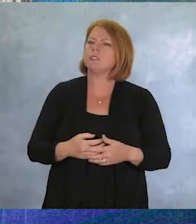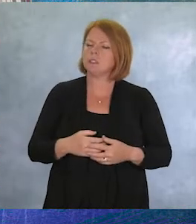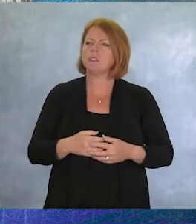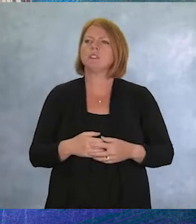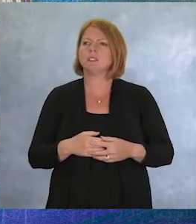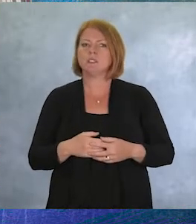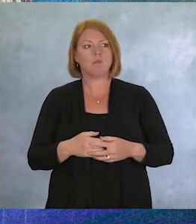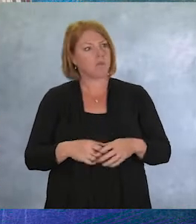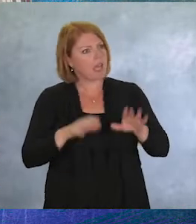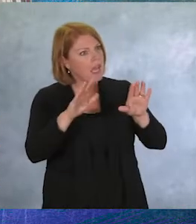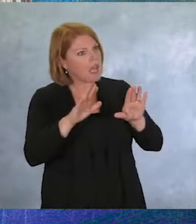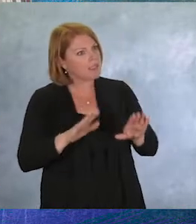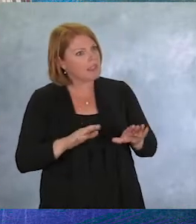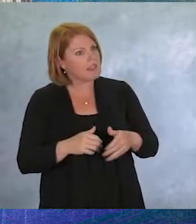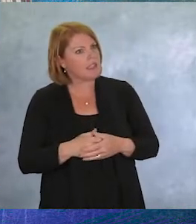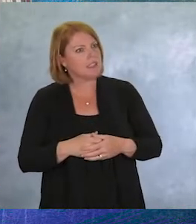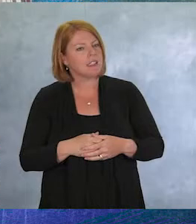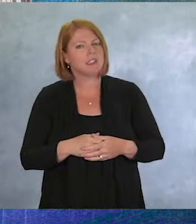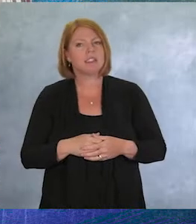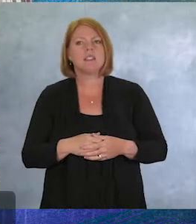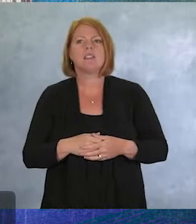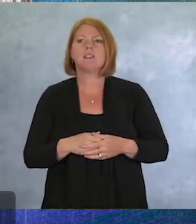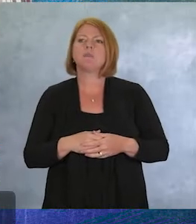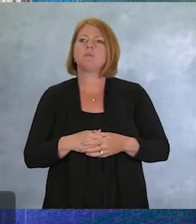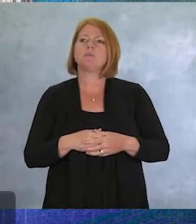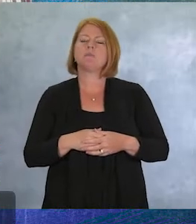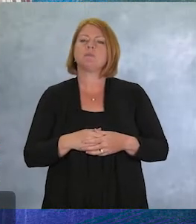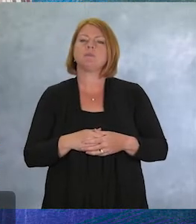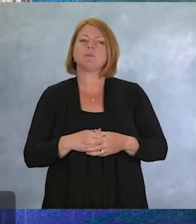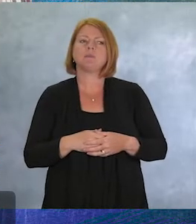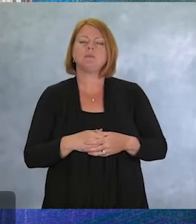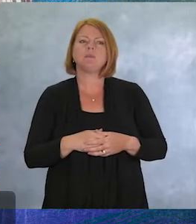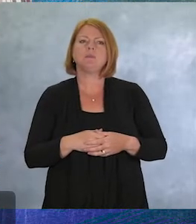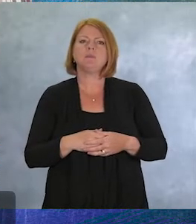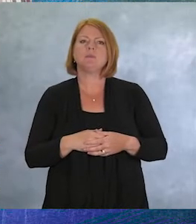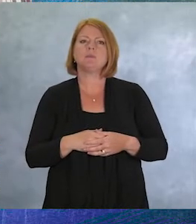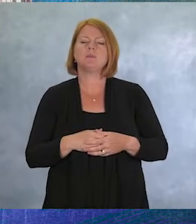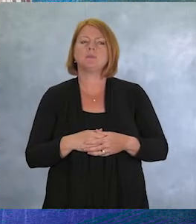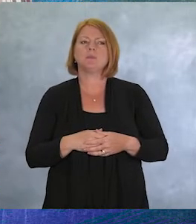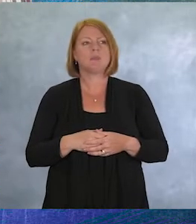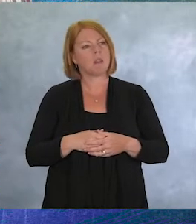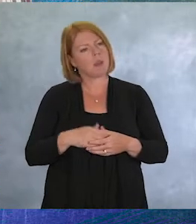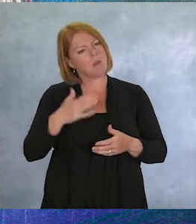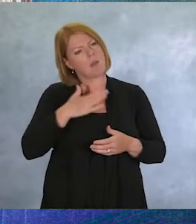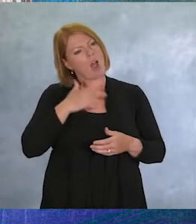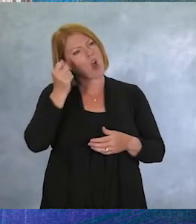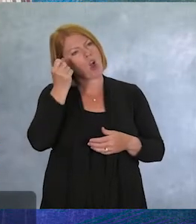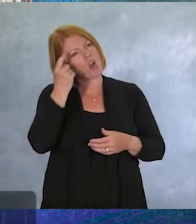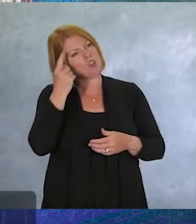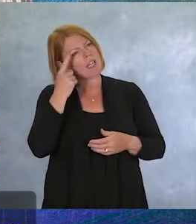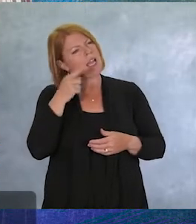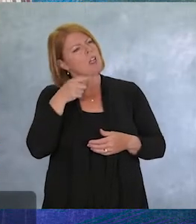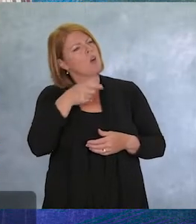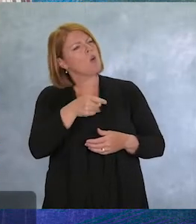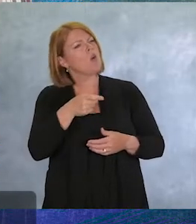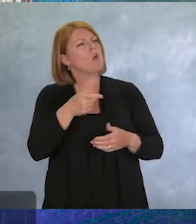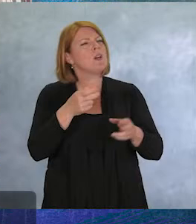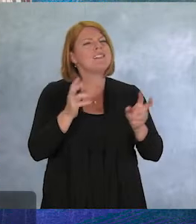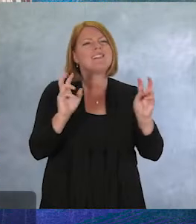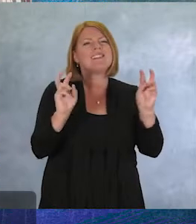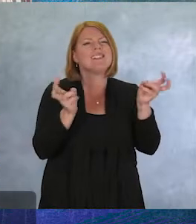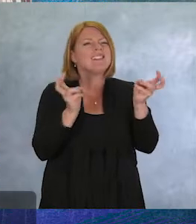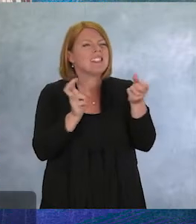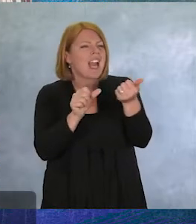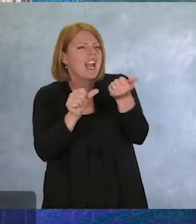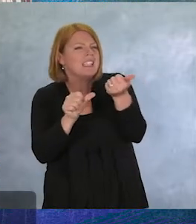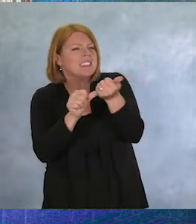months? Okay, excellent. So you also, from what I understand too, you kind of act as like an assistant to